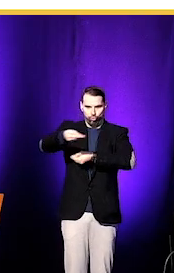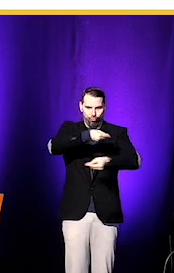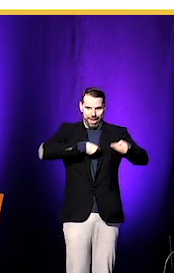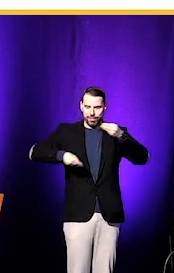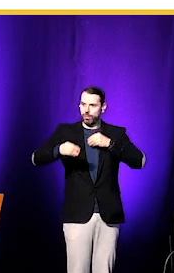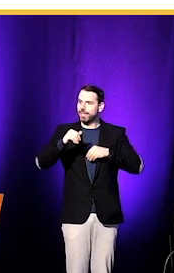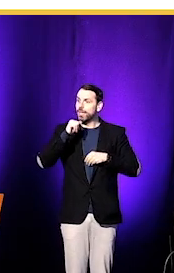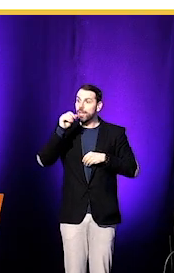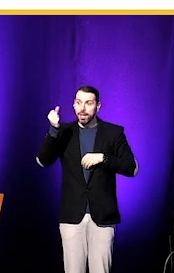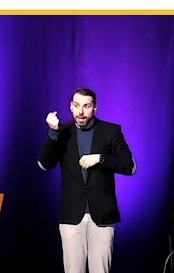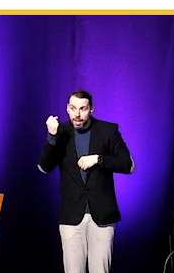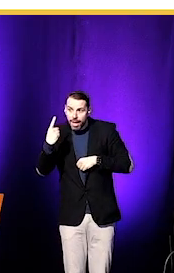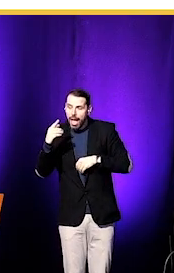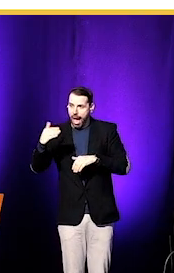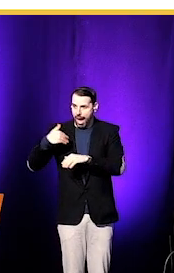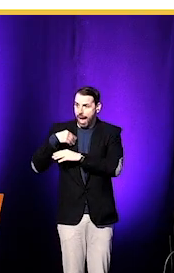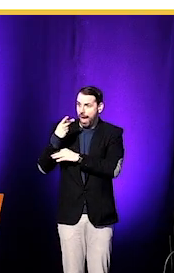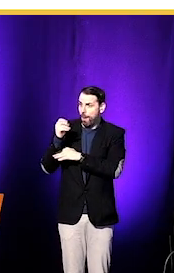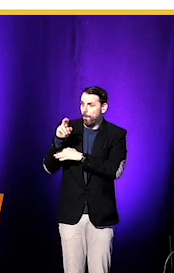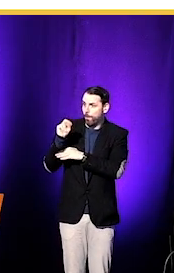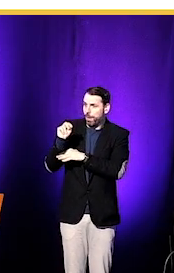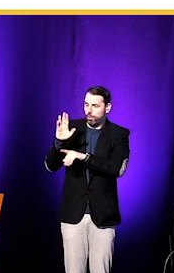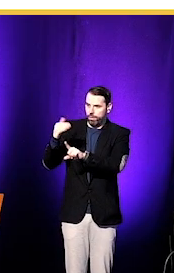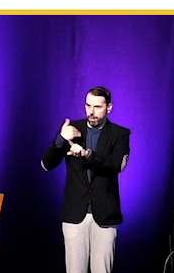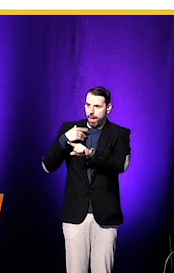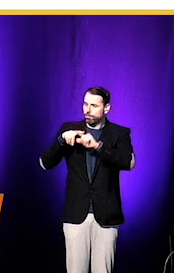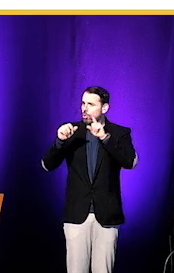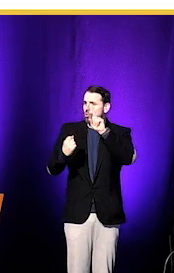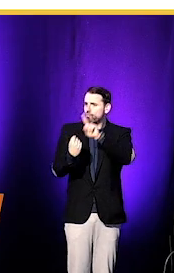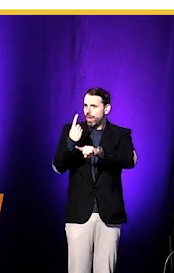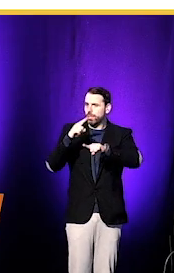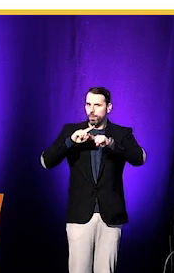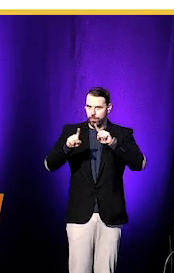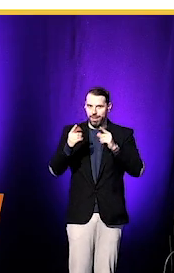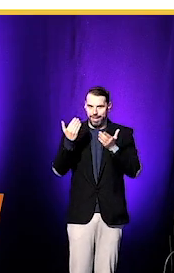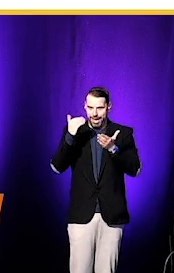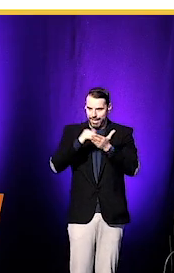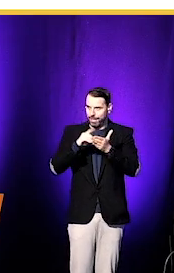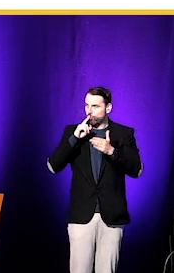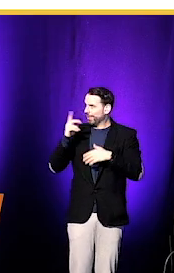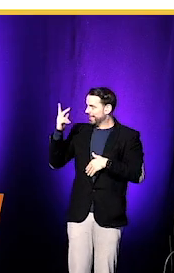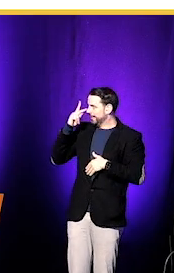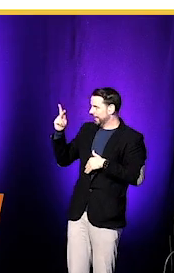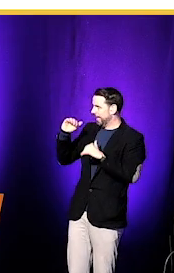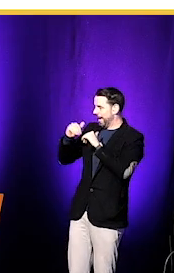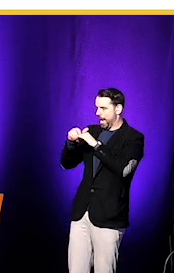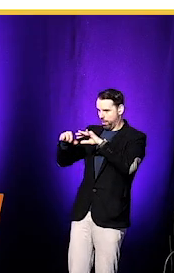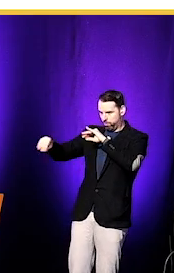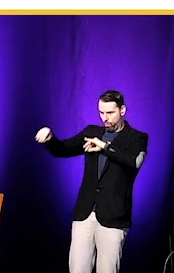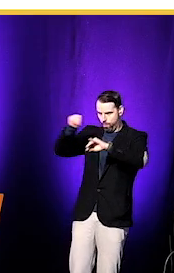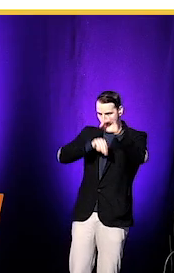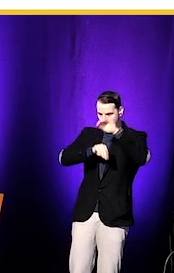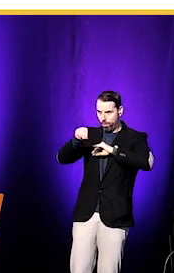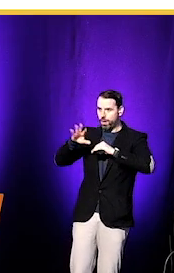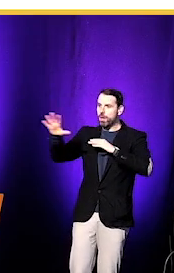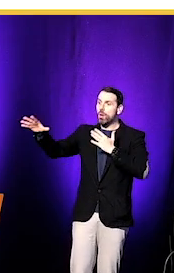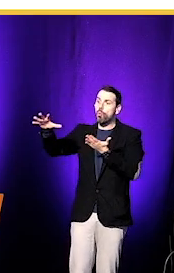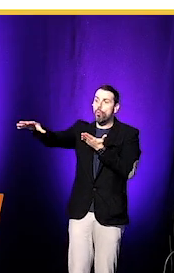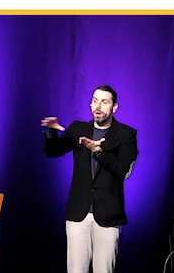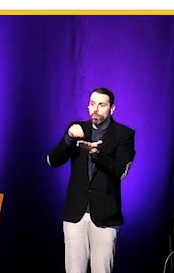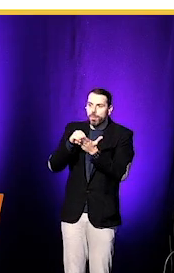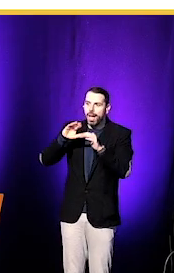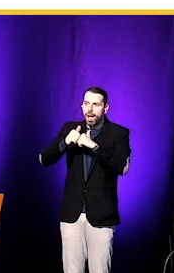random. But their ingenuity extended beyond new media practices. We also documented the rich ways they lived